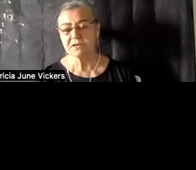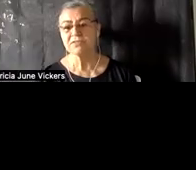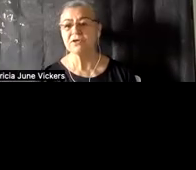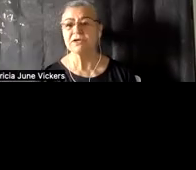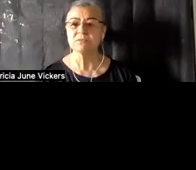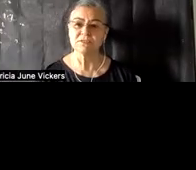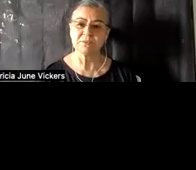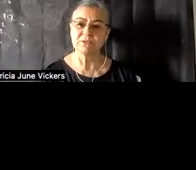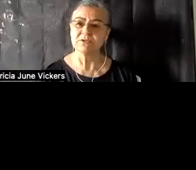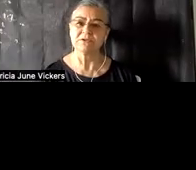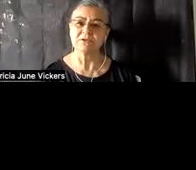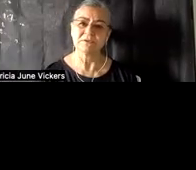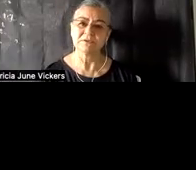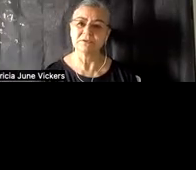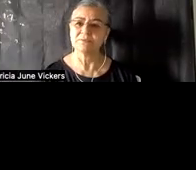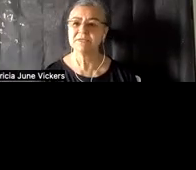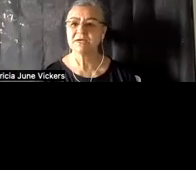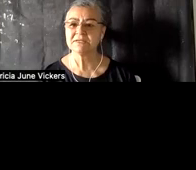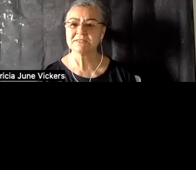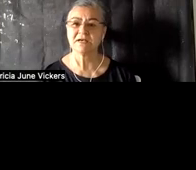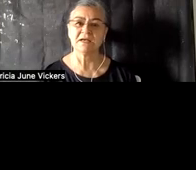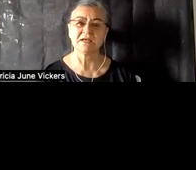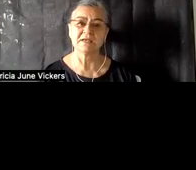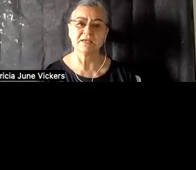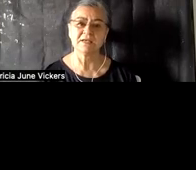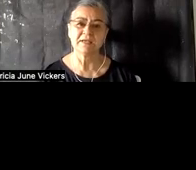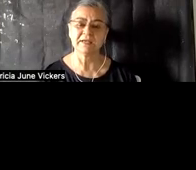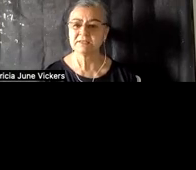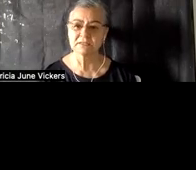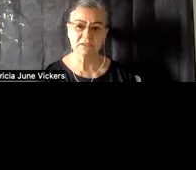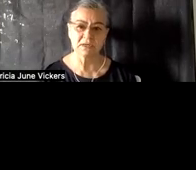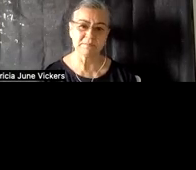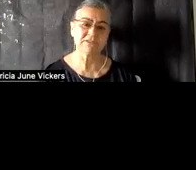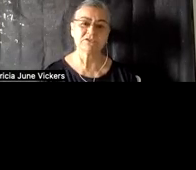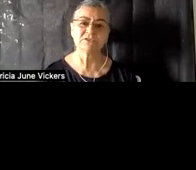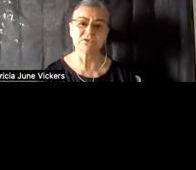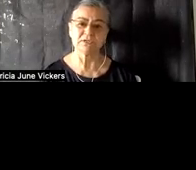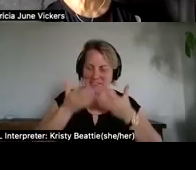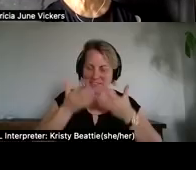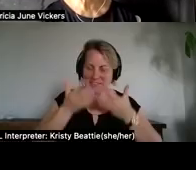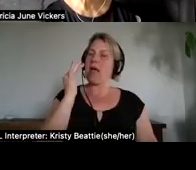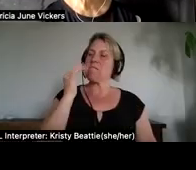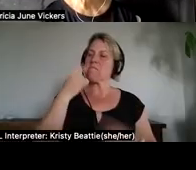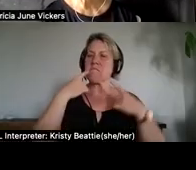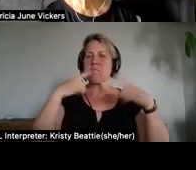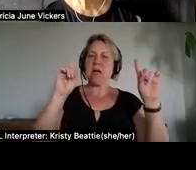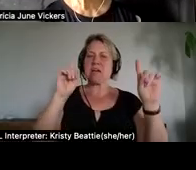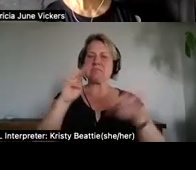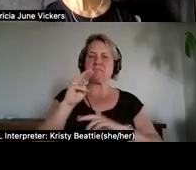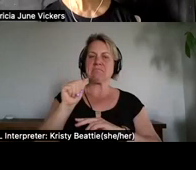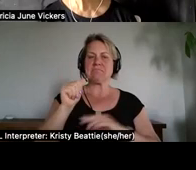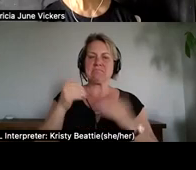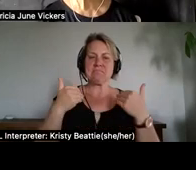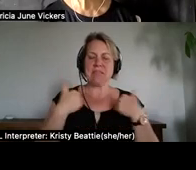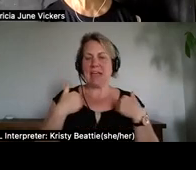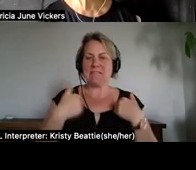i thought i was superior because i had a master's degree and i was